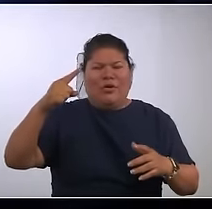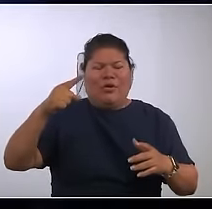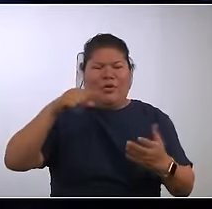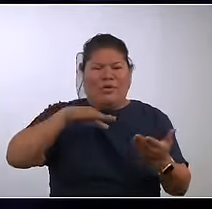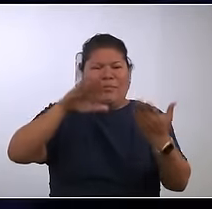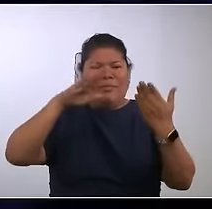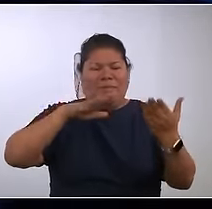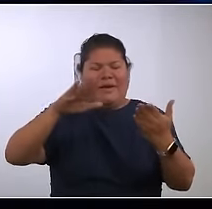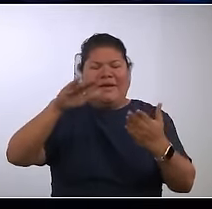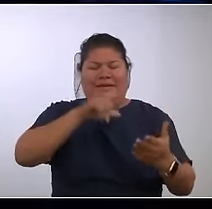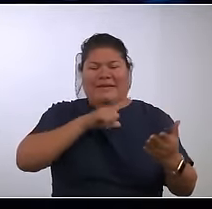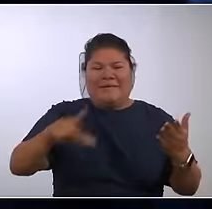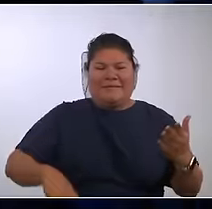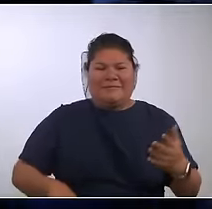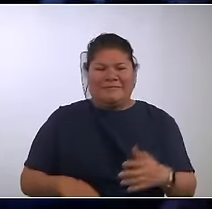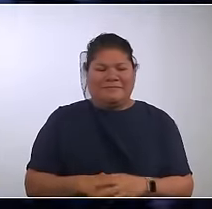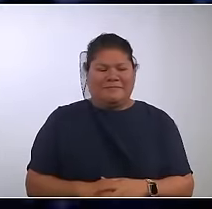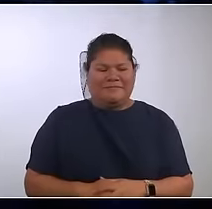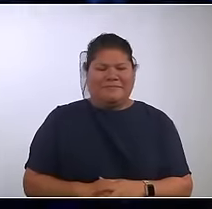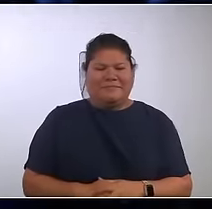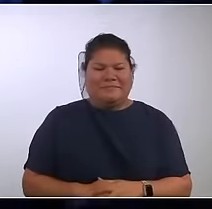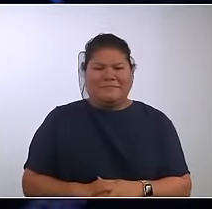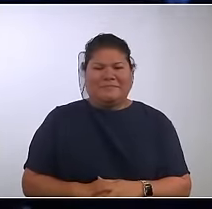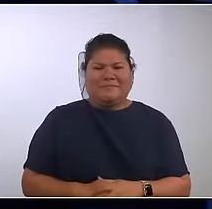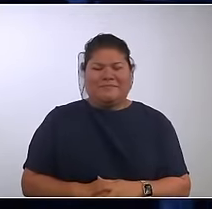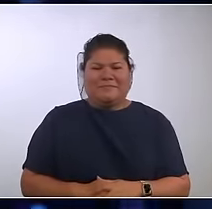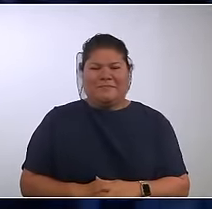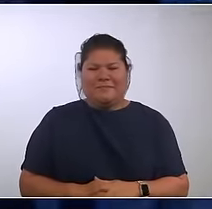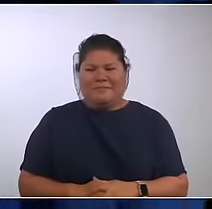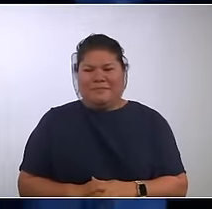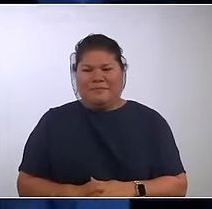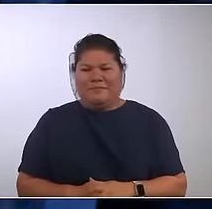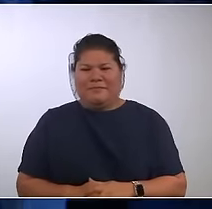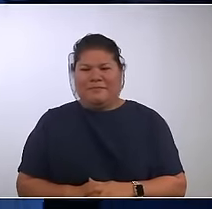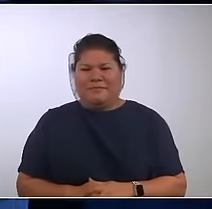presence of the Lord. A la presencia de Dios.